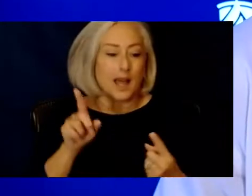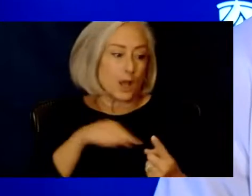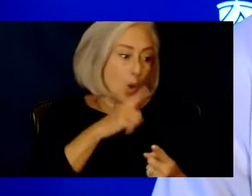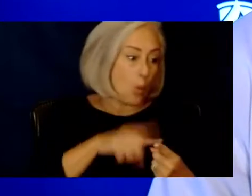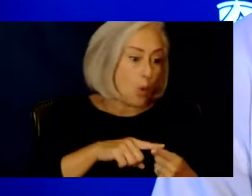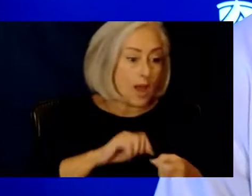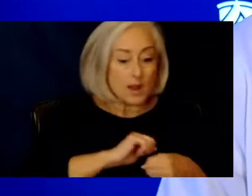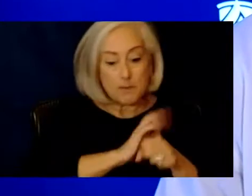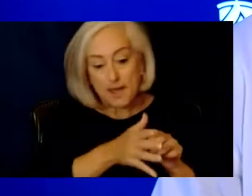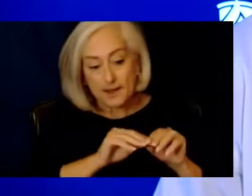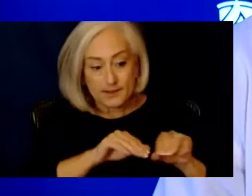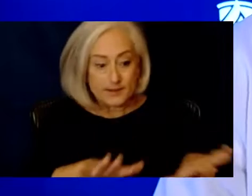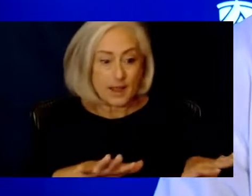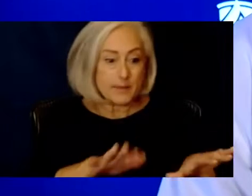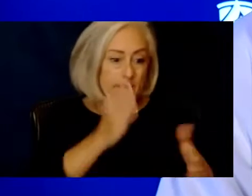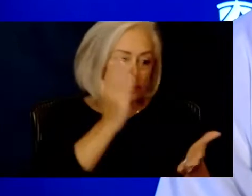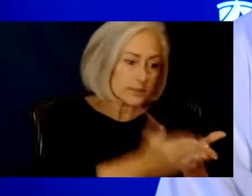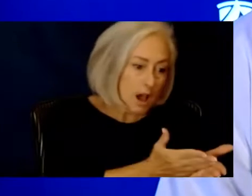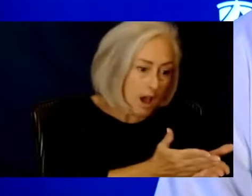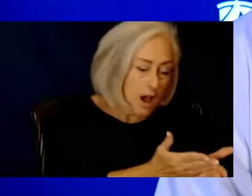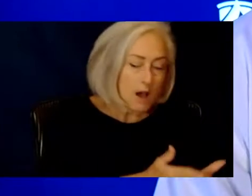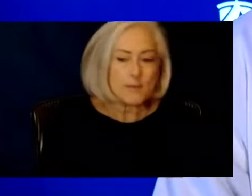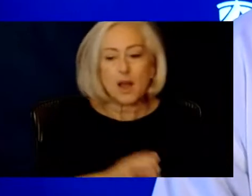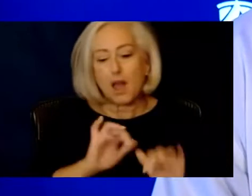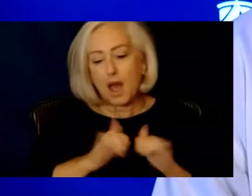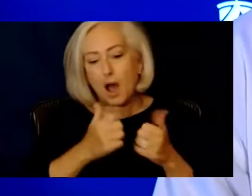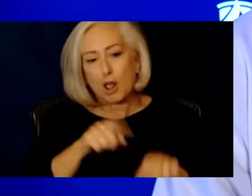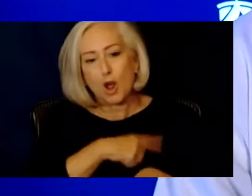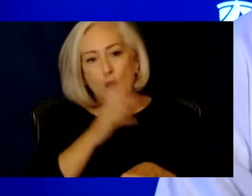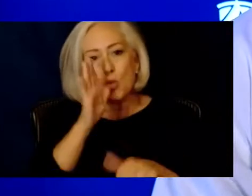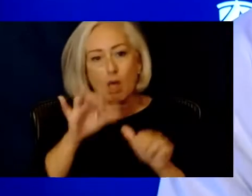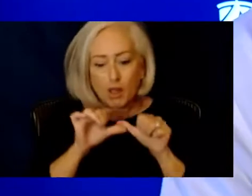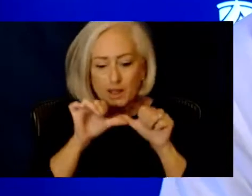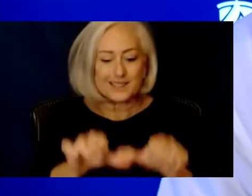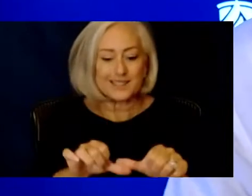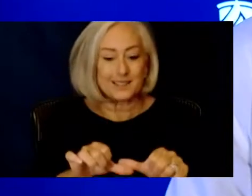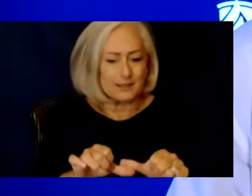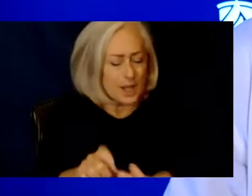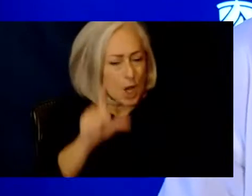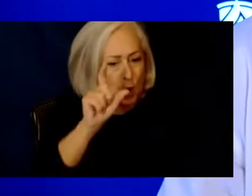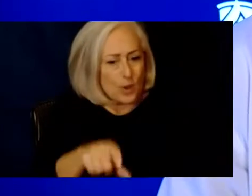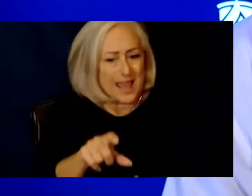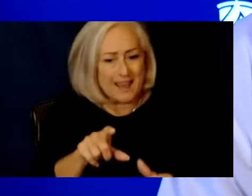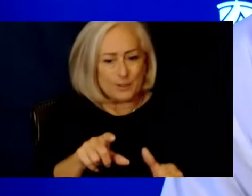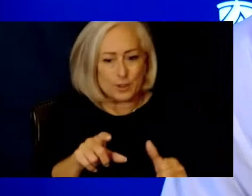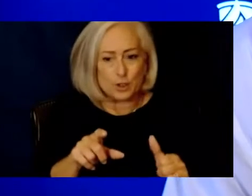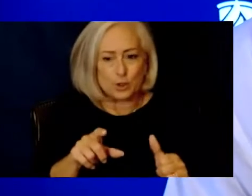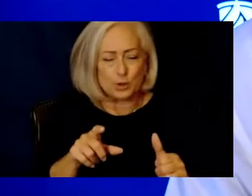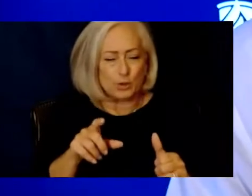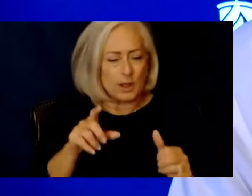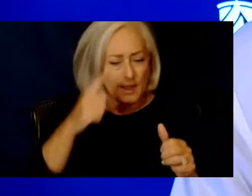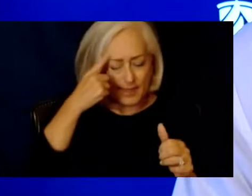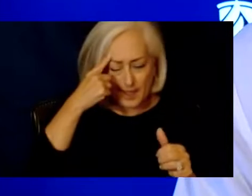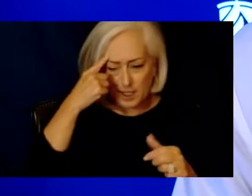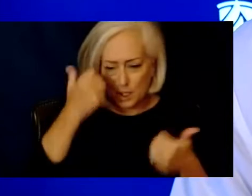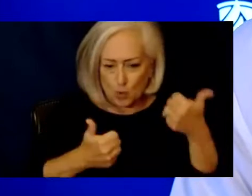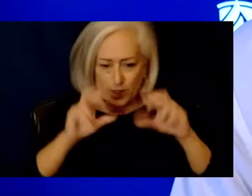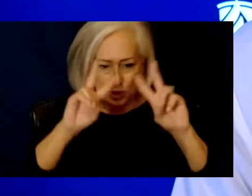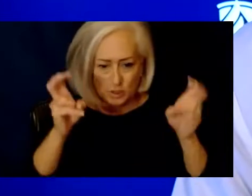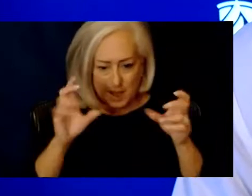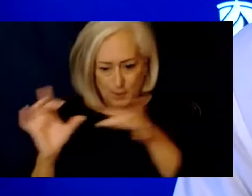long will the pandemic last? I think you really have to discern what topics are you talking about specifically, because we have continued to